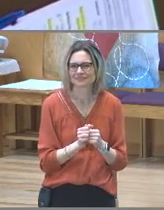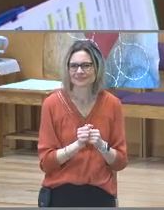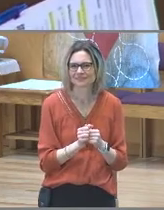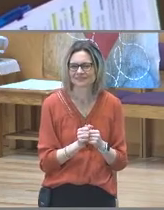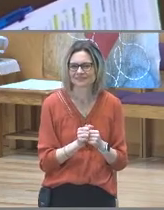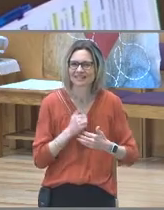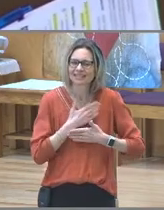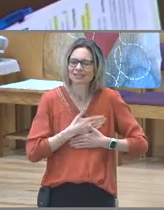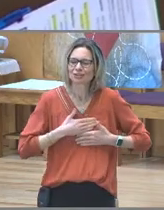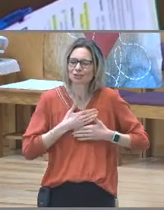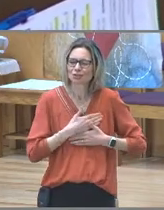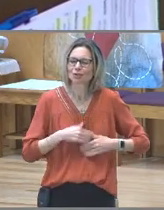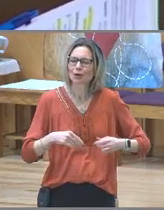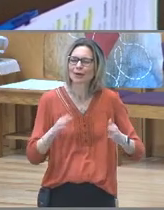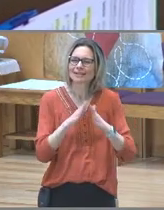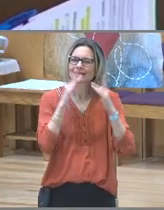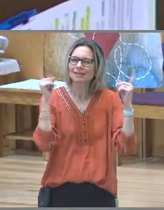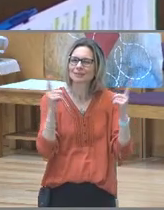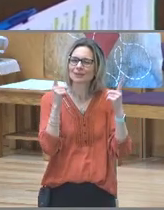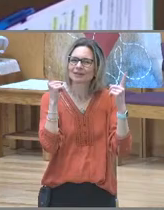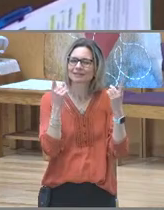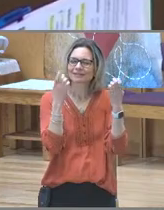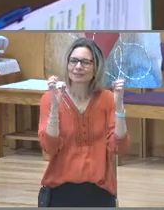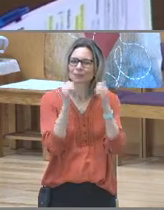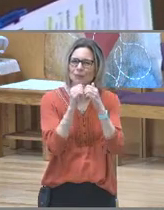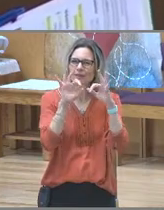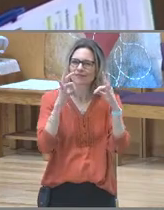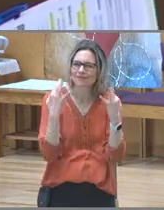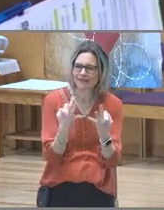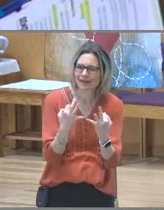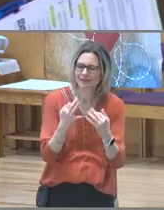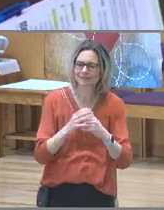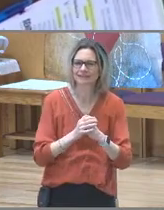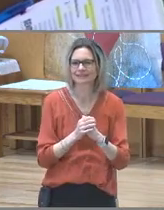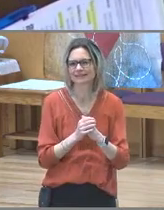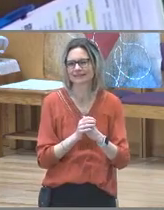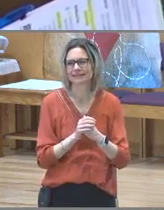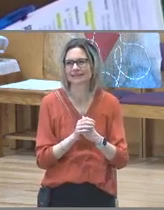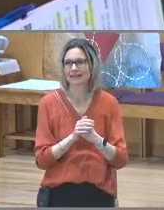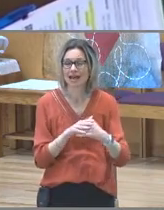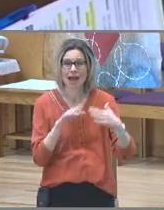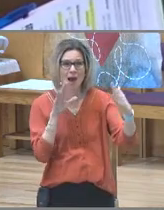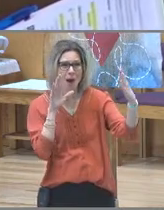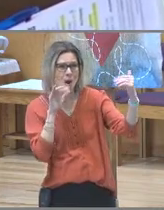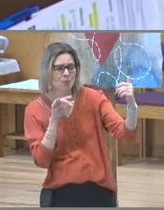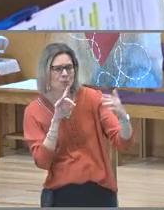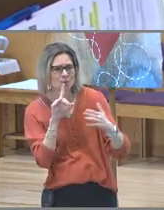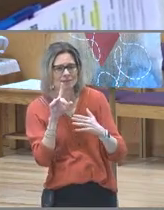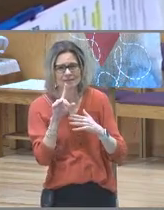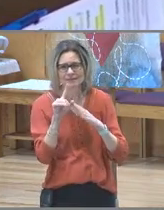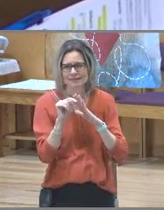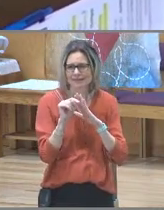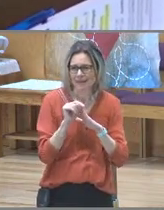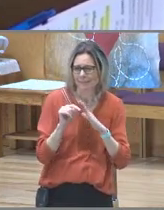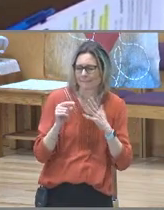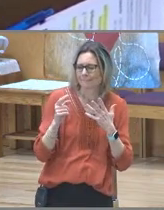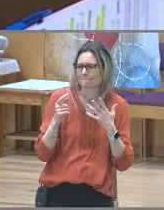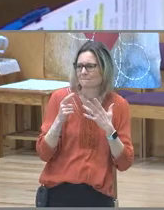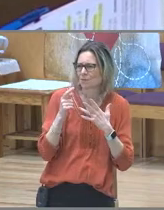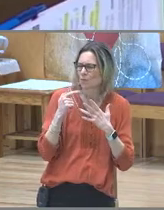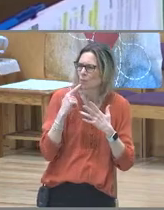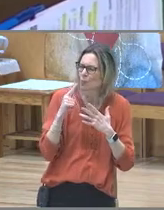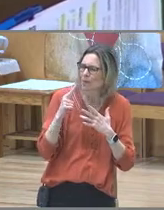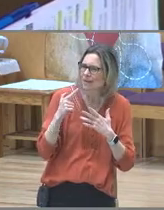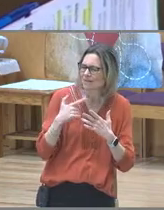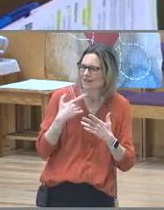of the celebration of Easter with your families. May this, I hope that this was a time of when you are